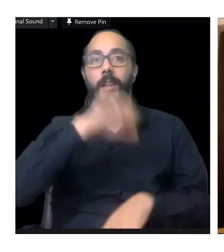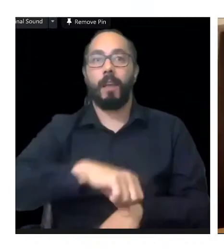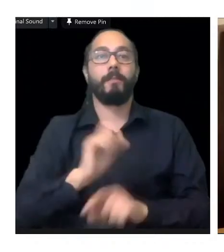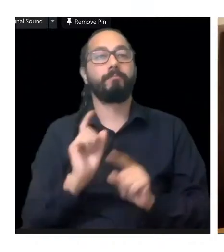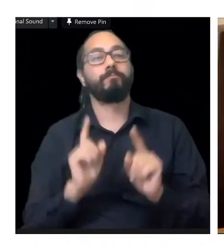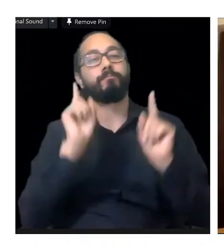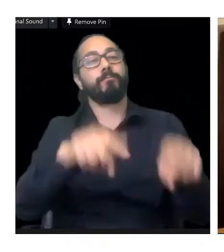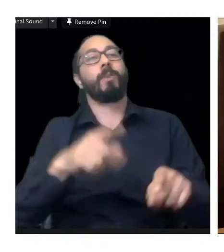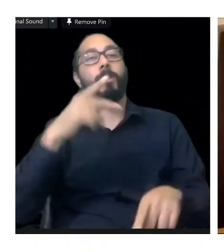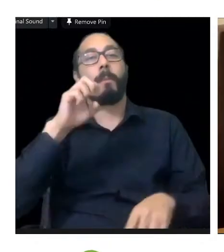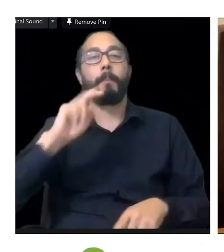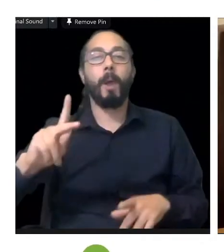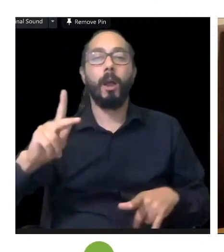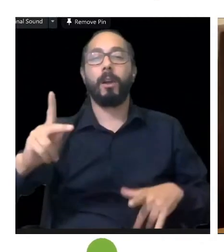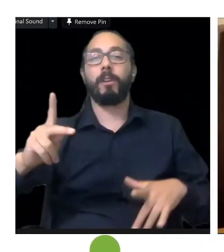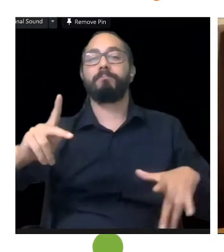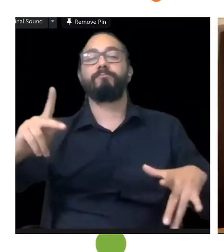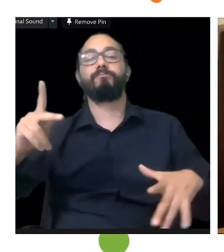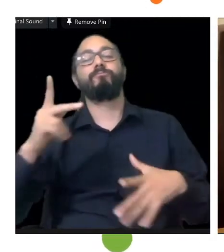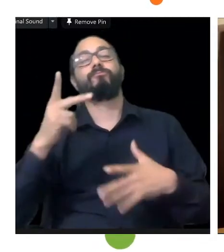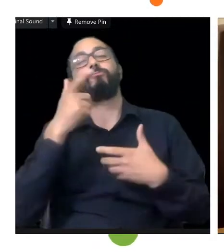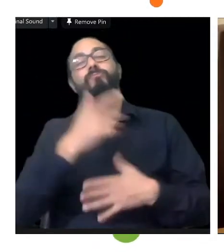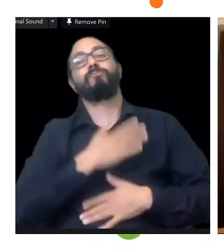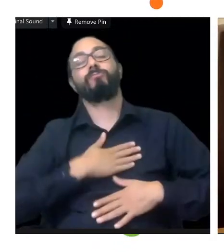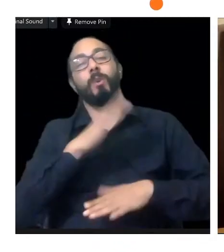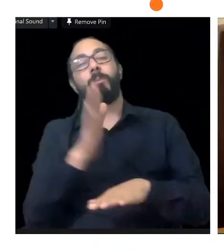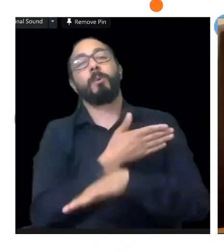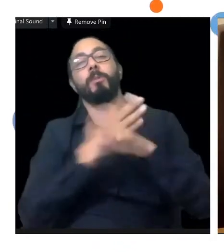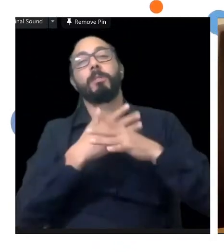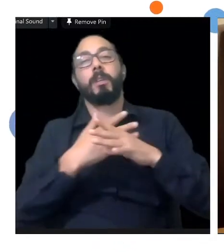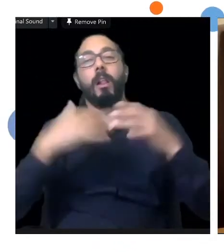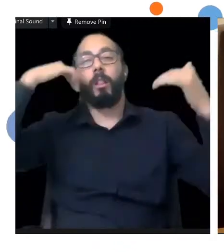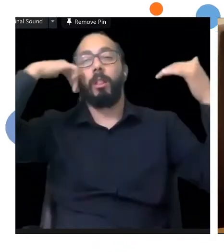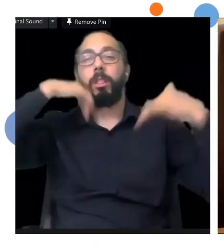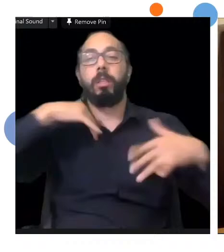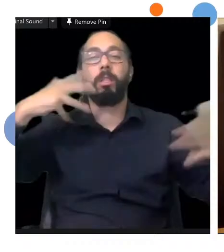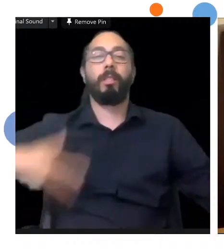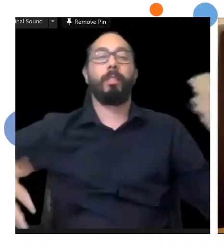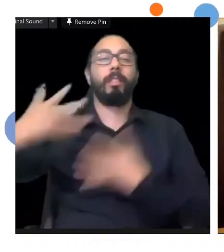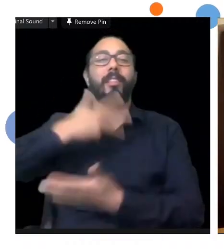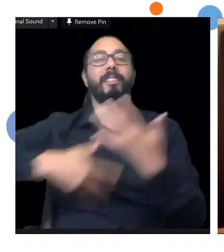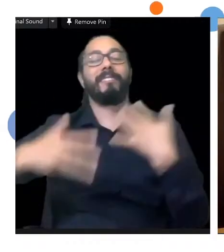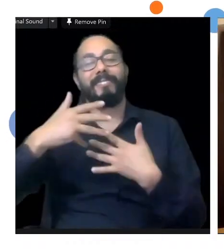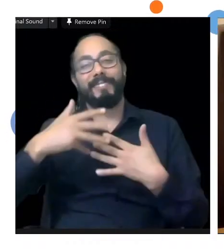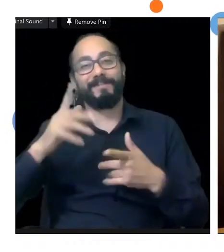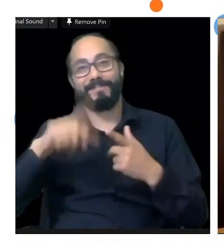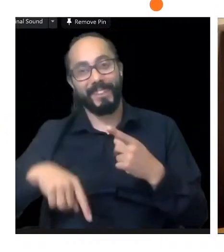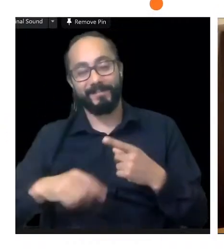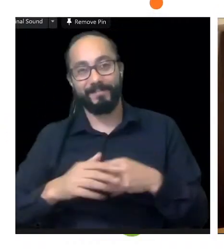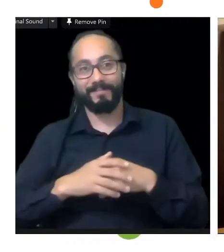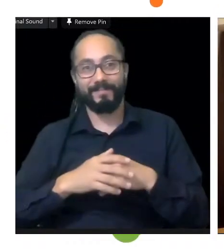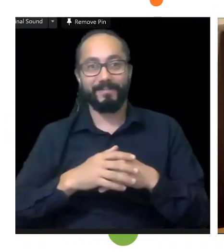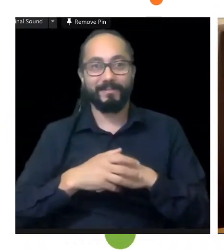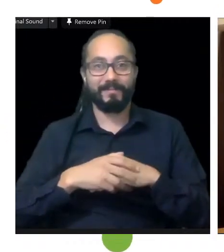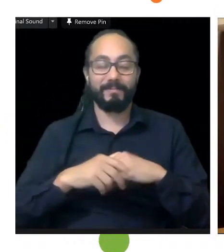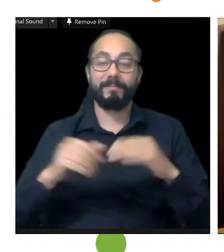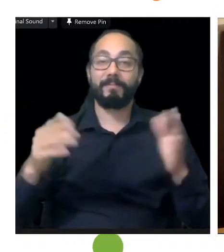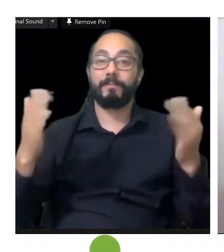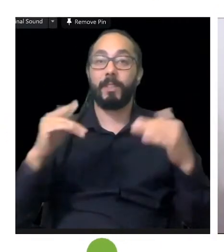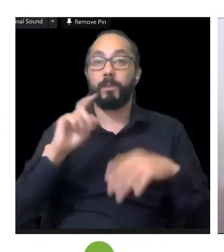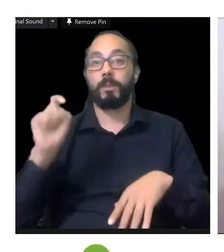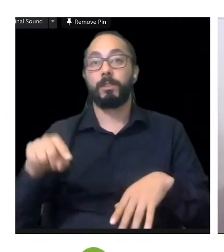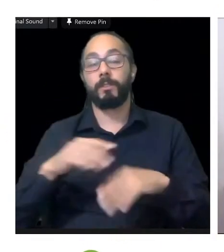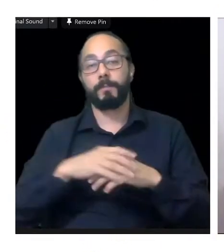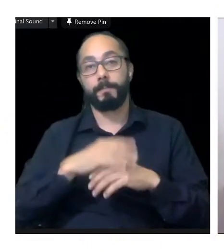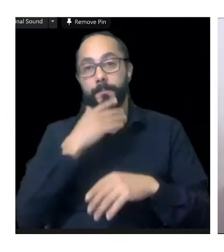and sweat on each other. So I don't have a great answer to that, but hopefully that's a piece. Next up, next question, Monica. Yep. Our